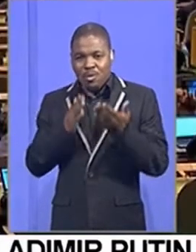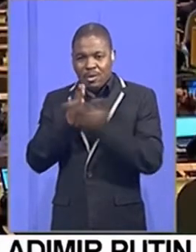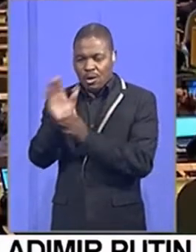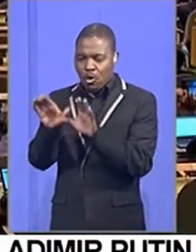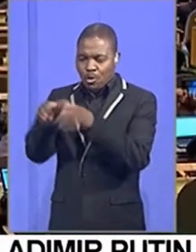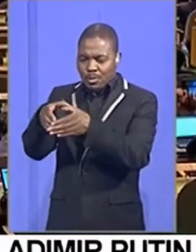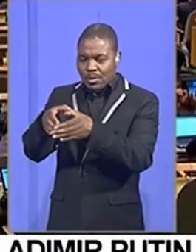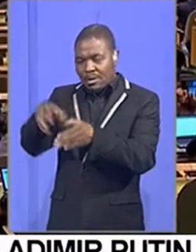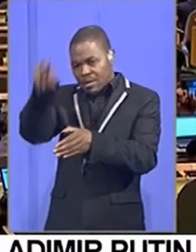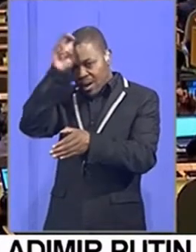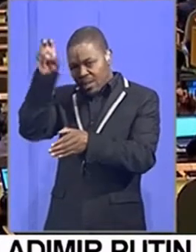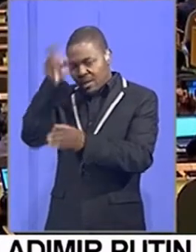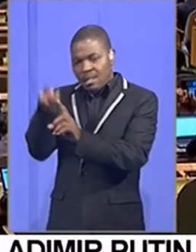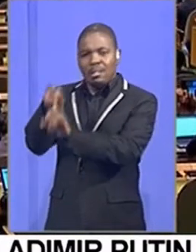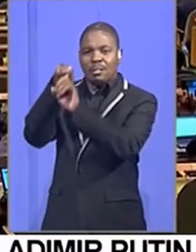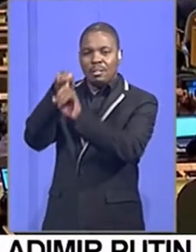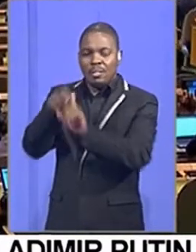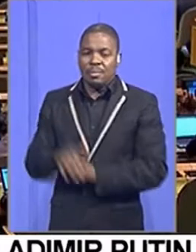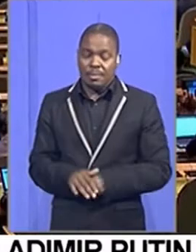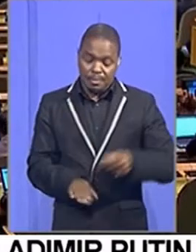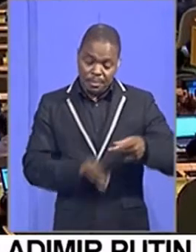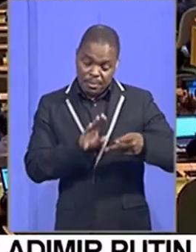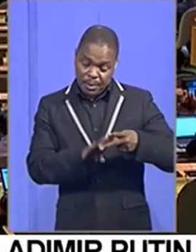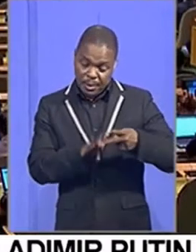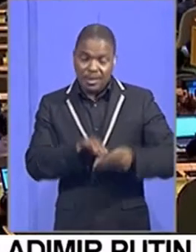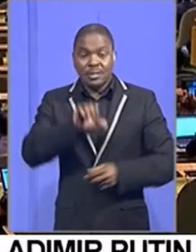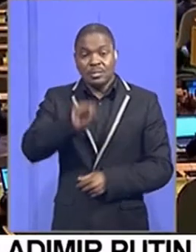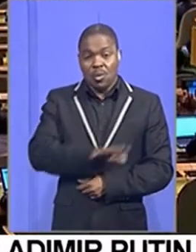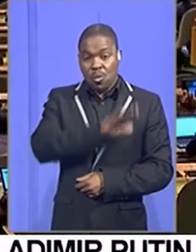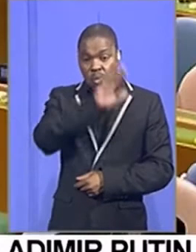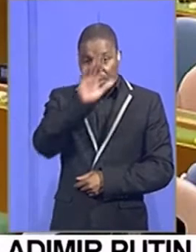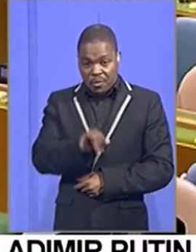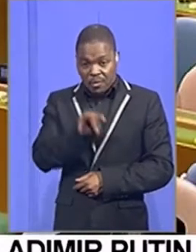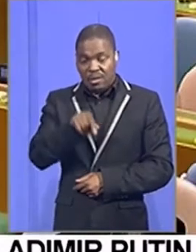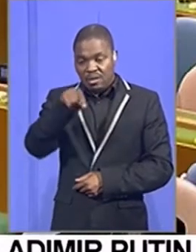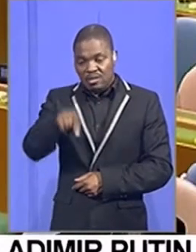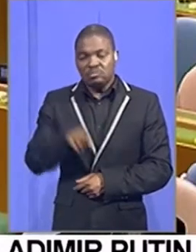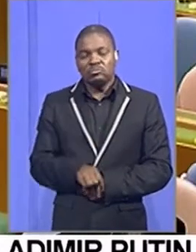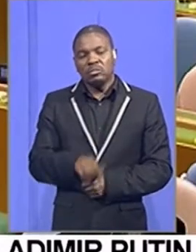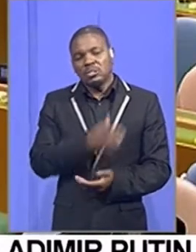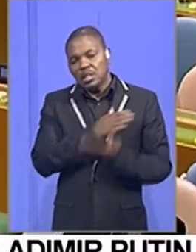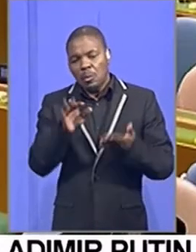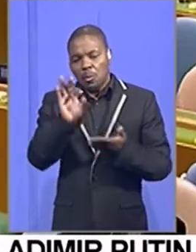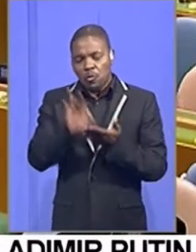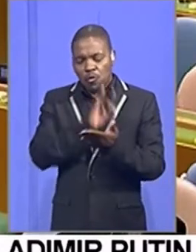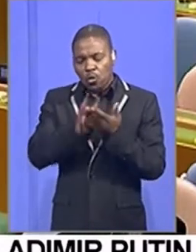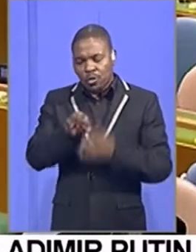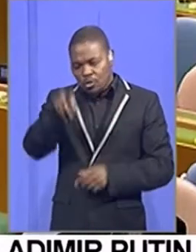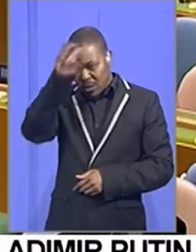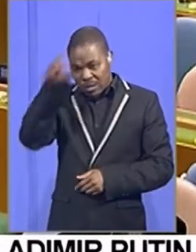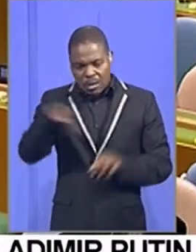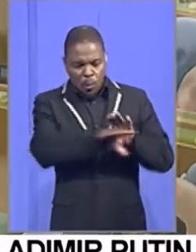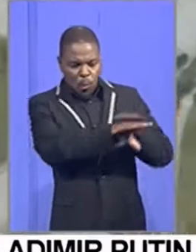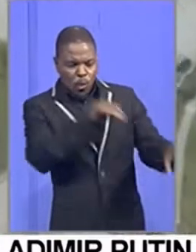botho. Afrika Borwa e kgethile gape go se tšee karolo dikgethong tša gore Russia e kgogele morago ka go